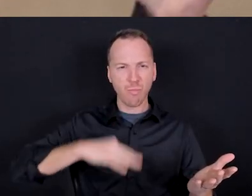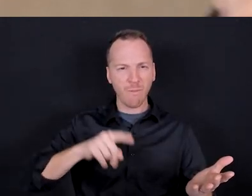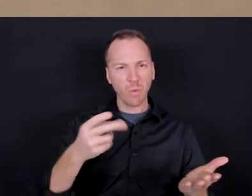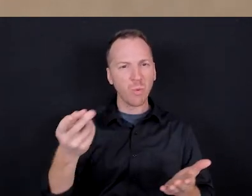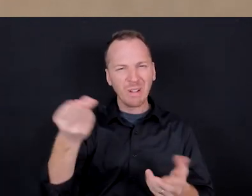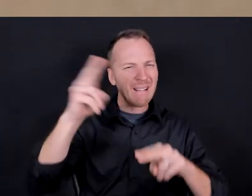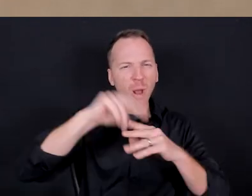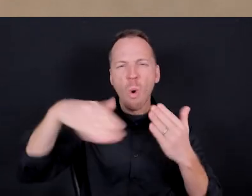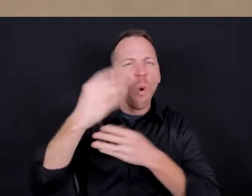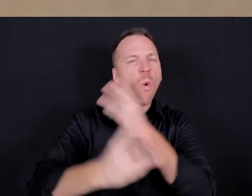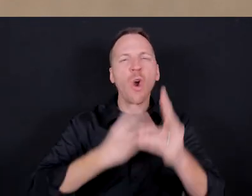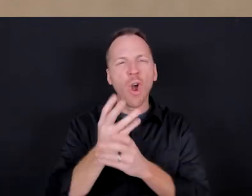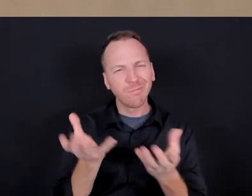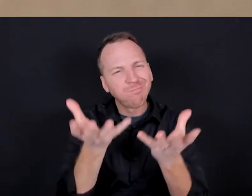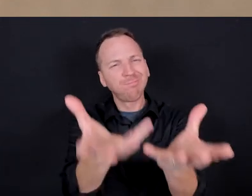gain the whole world